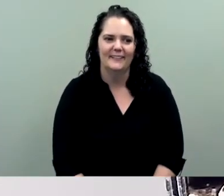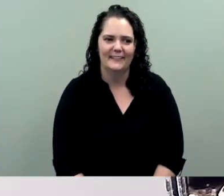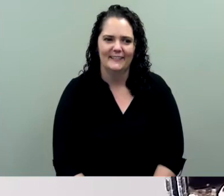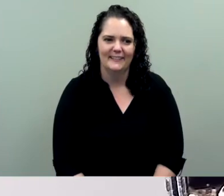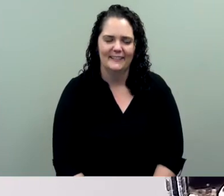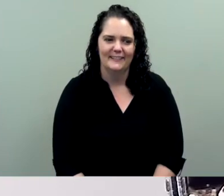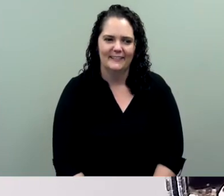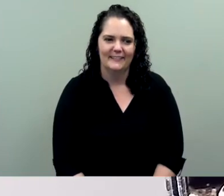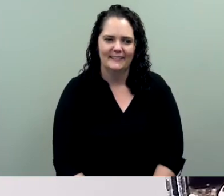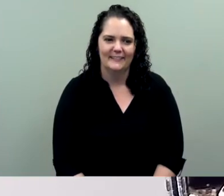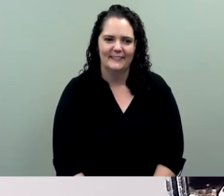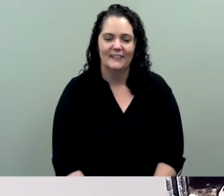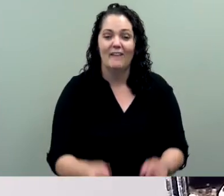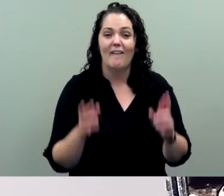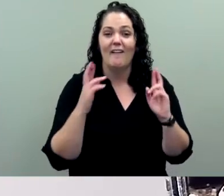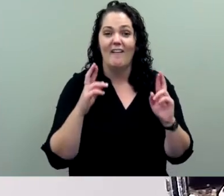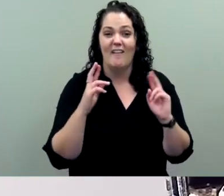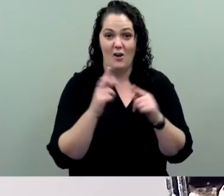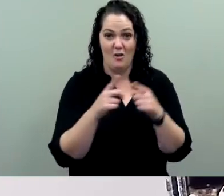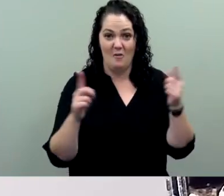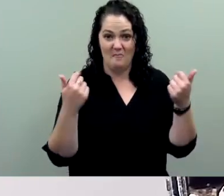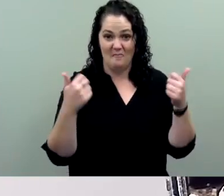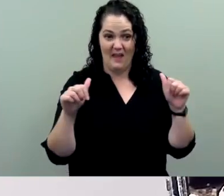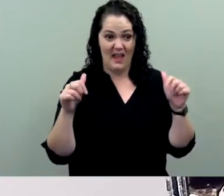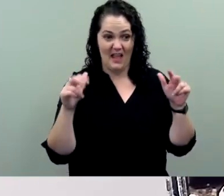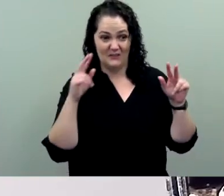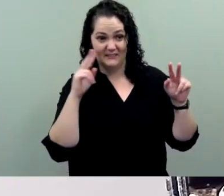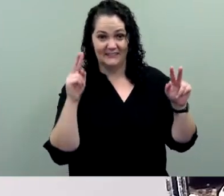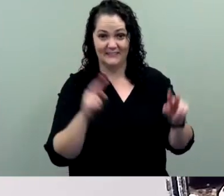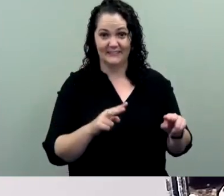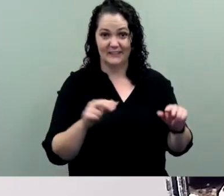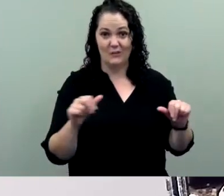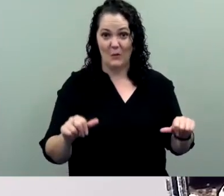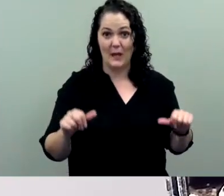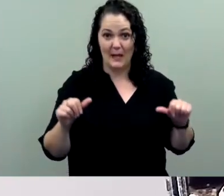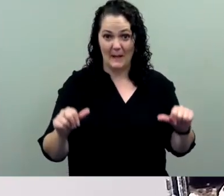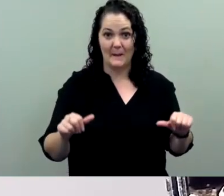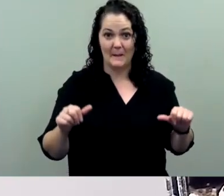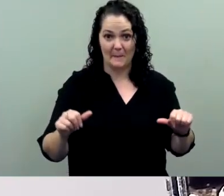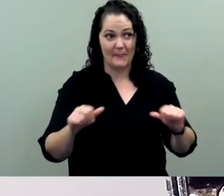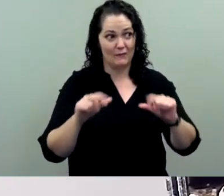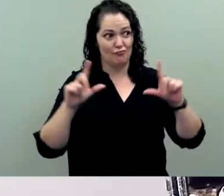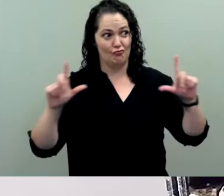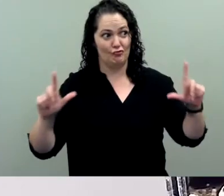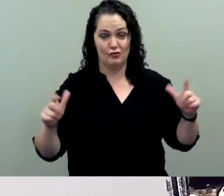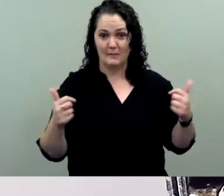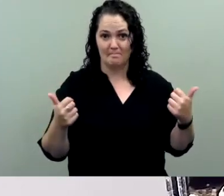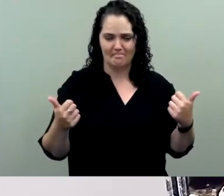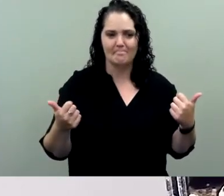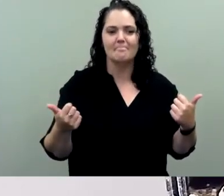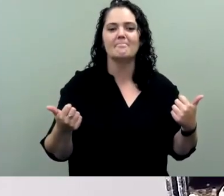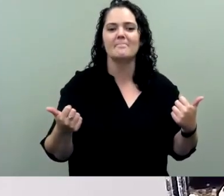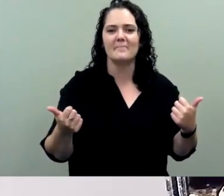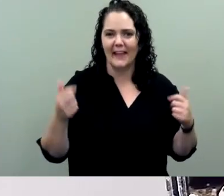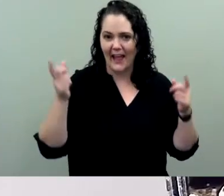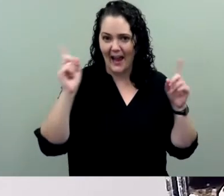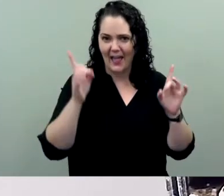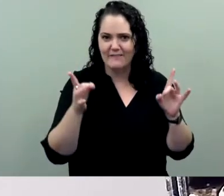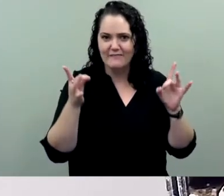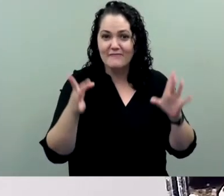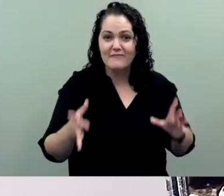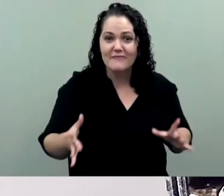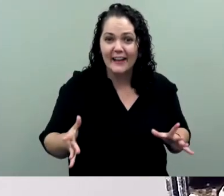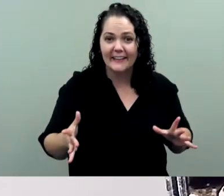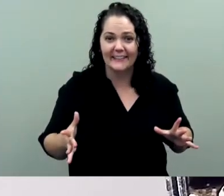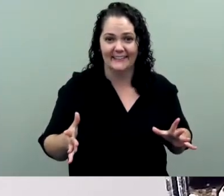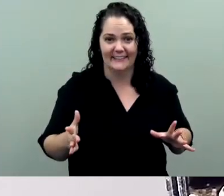hopefully now everybody can see that pretty well on screen for you. All right. So now you are ready to draw. And